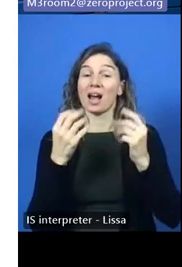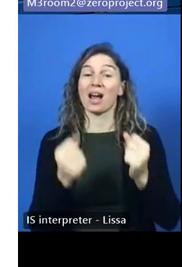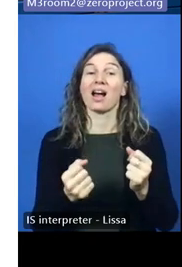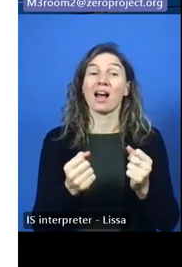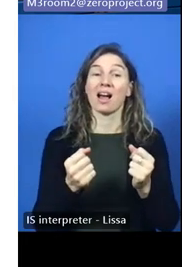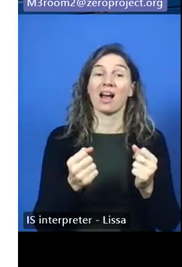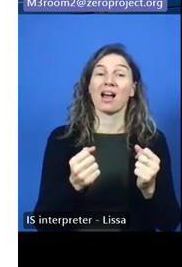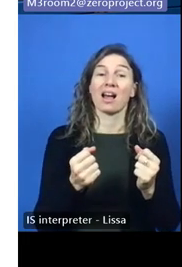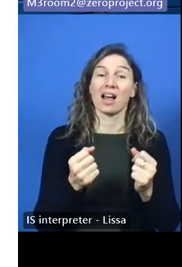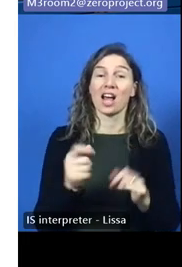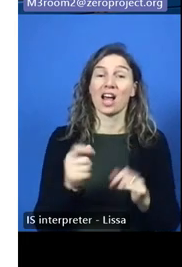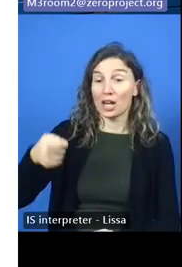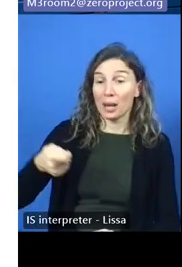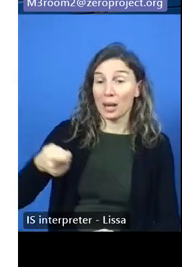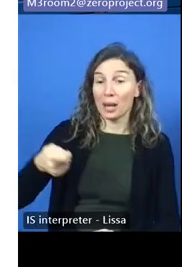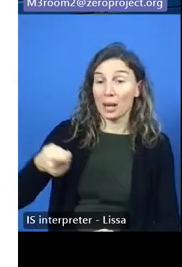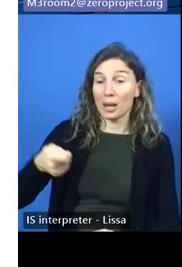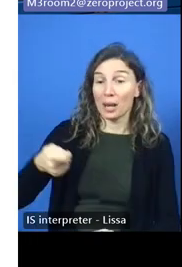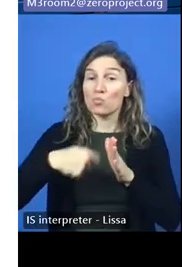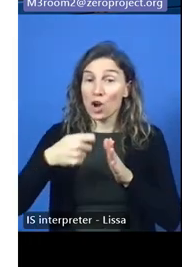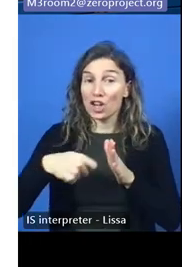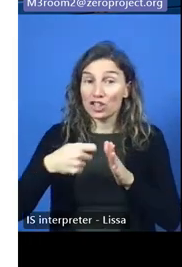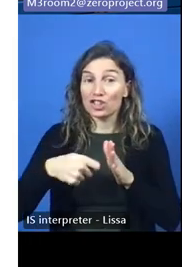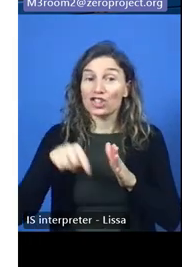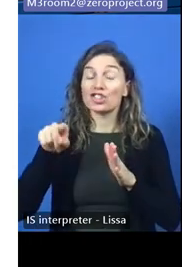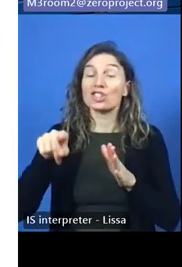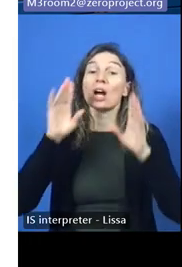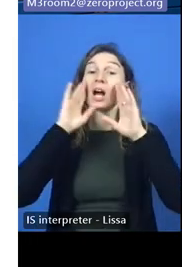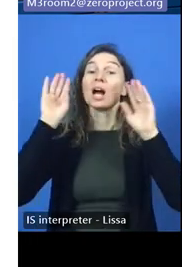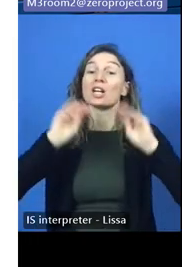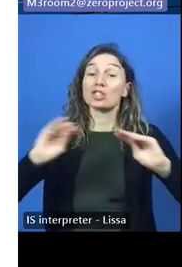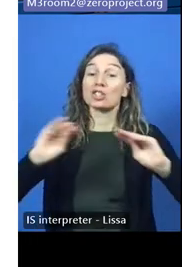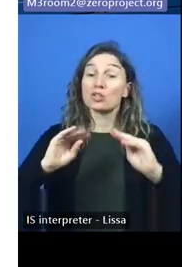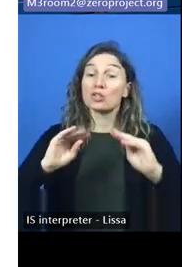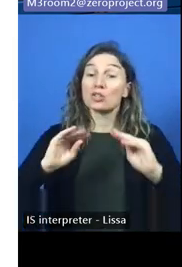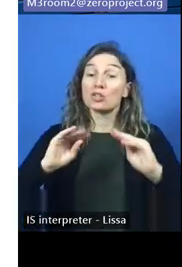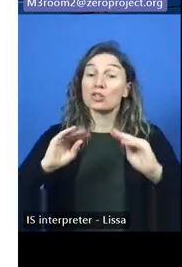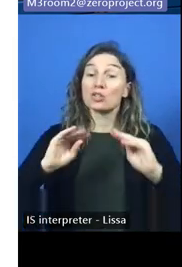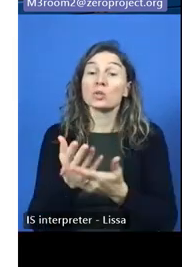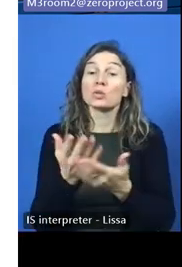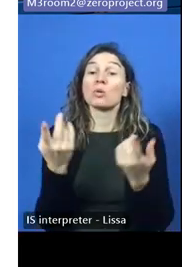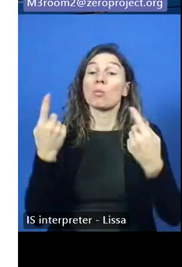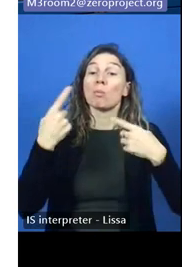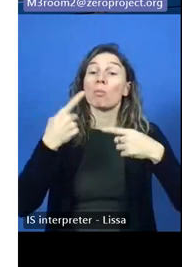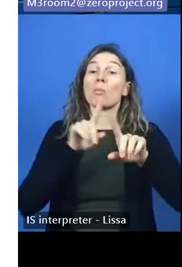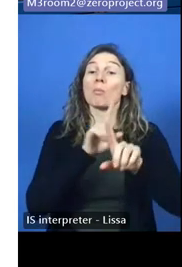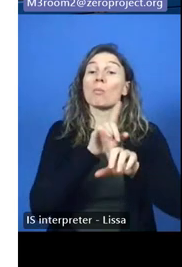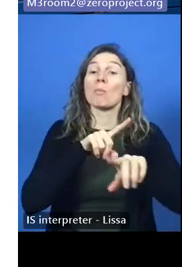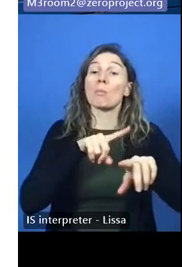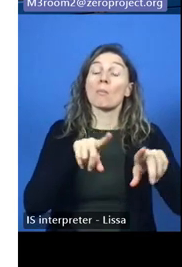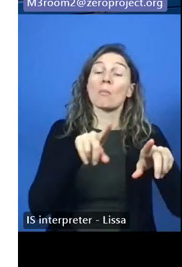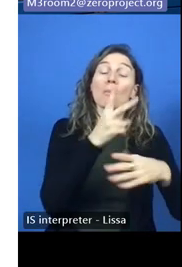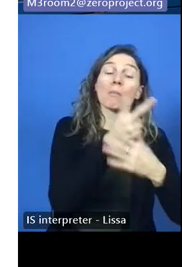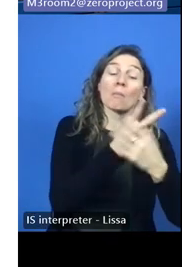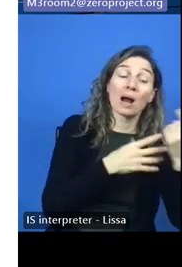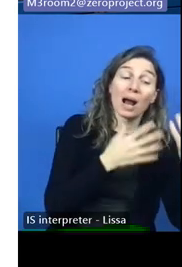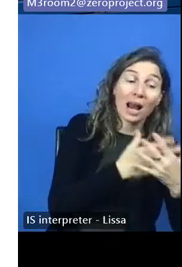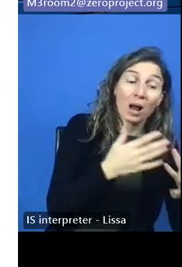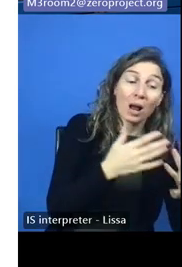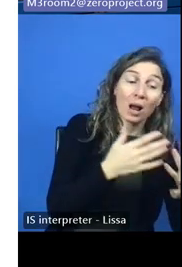Michel de Lepé project, which is an educational proposal that tries to promote the bilingual educational